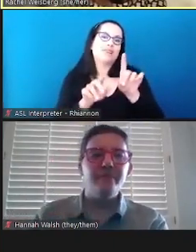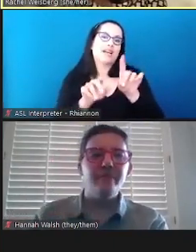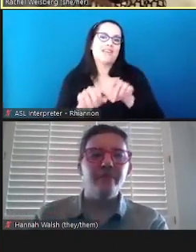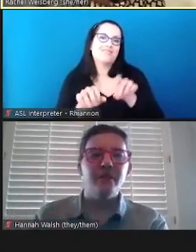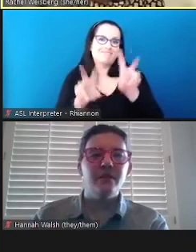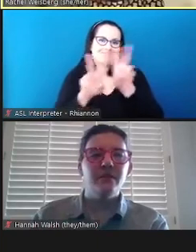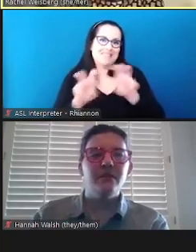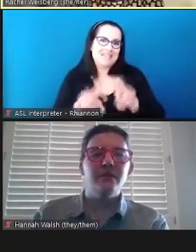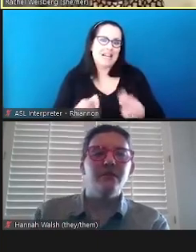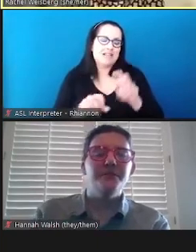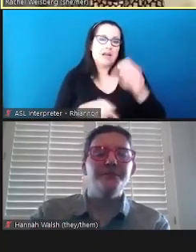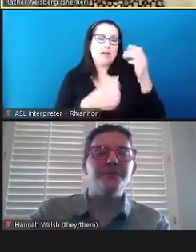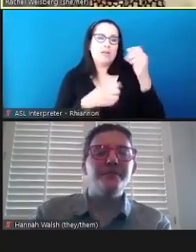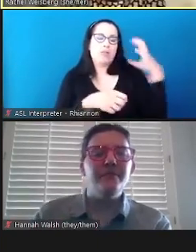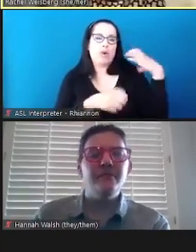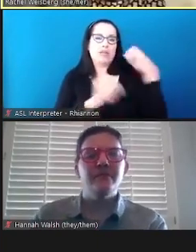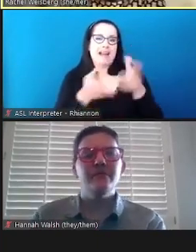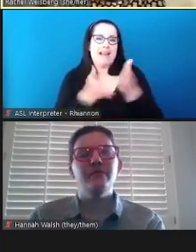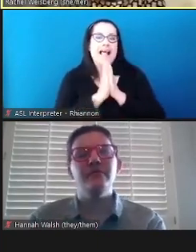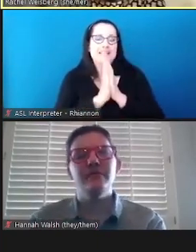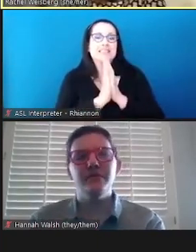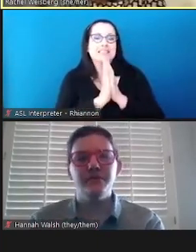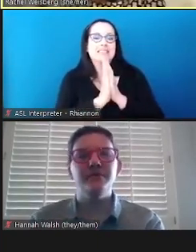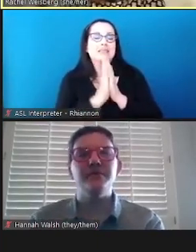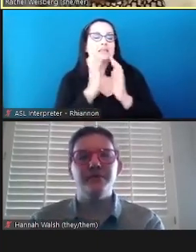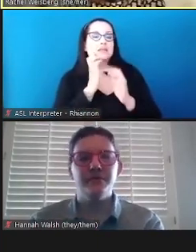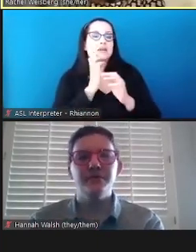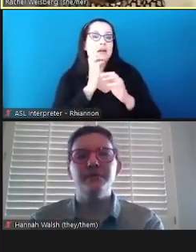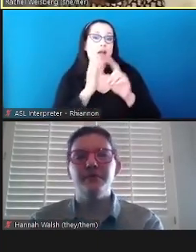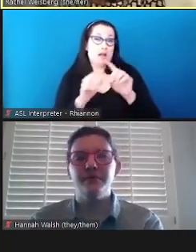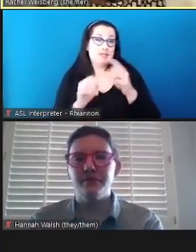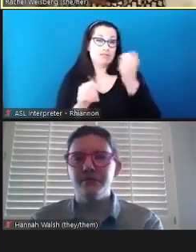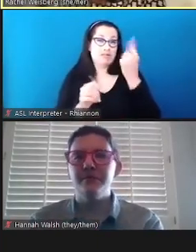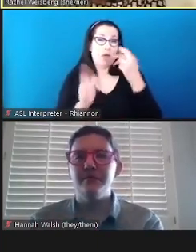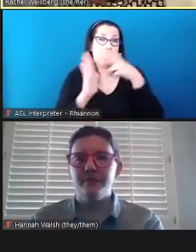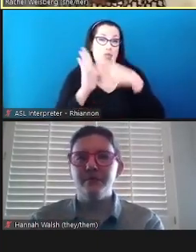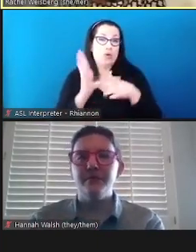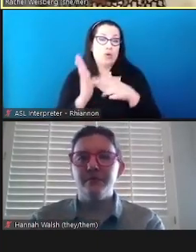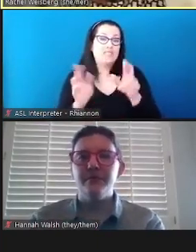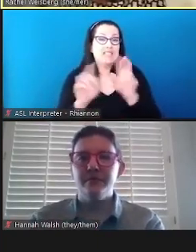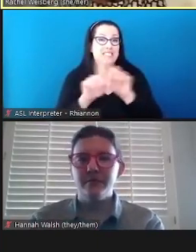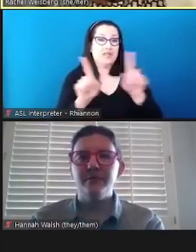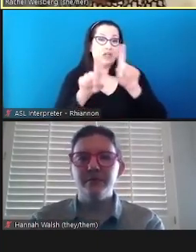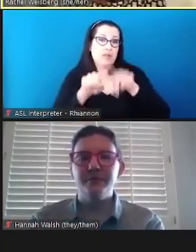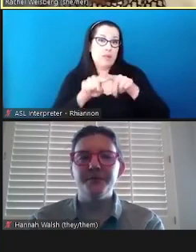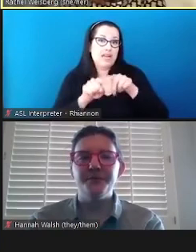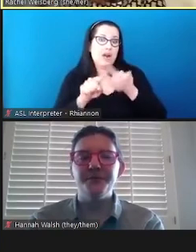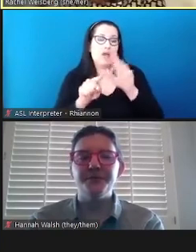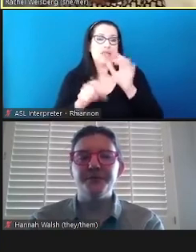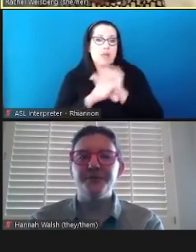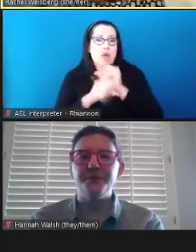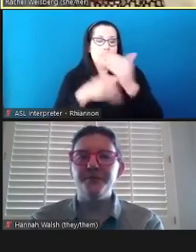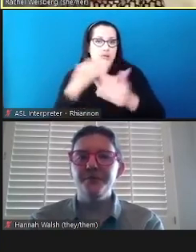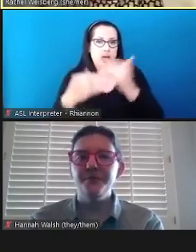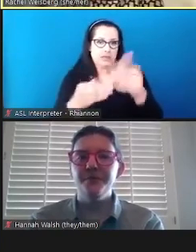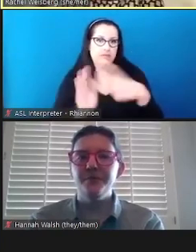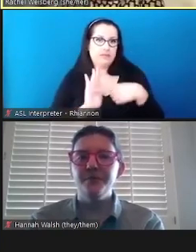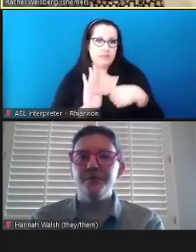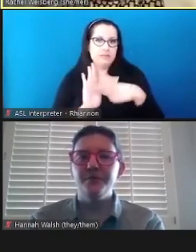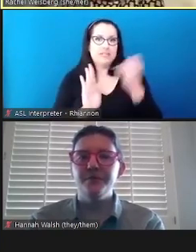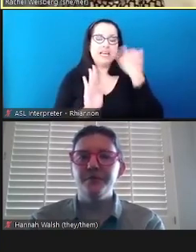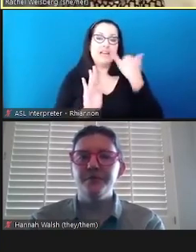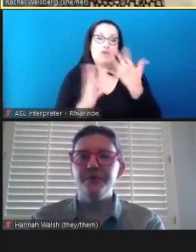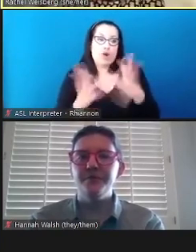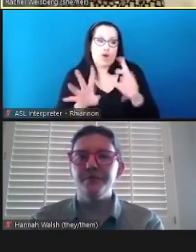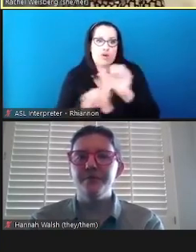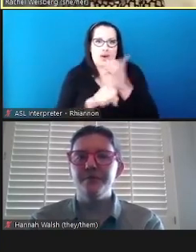employees. And the rules differ, remember, based on where an employee is in the employment process. So the rules are different for current